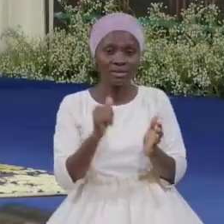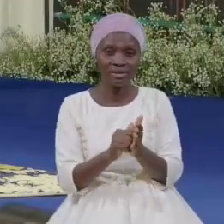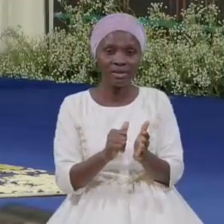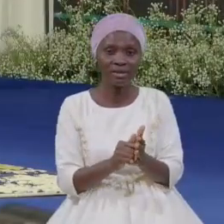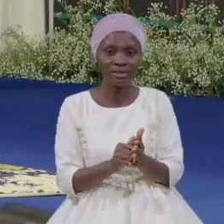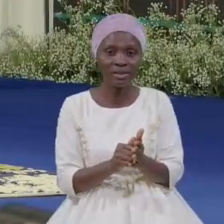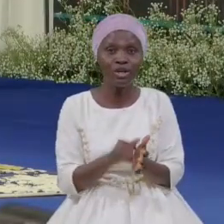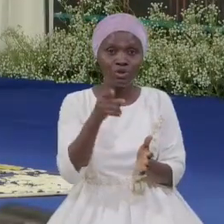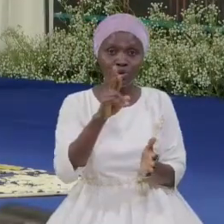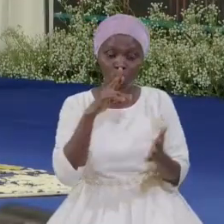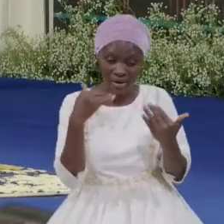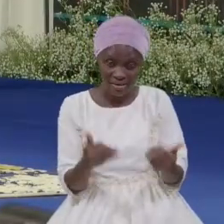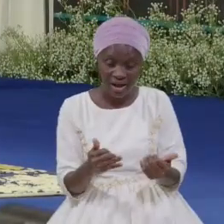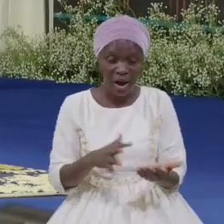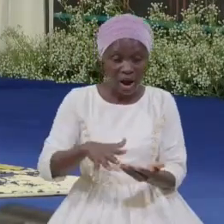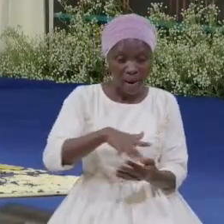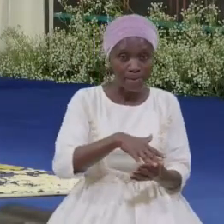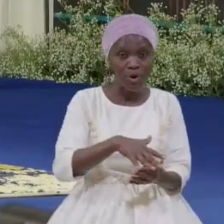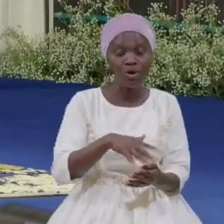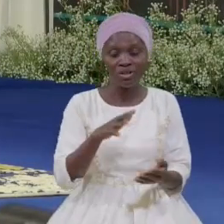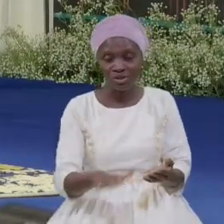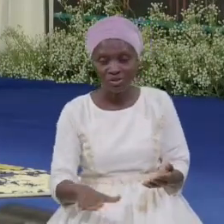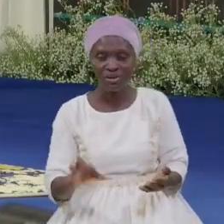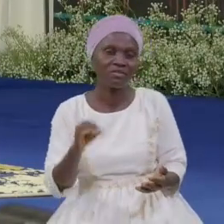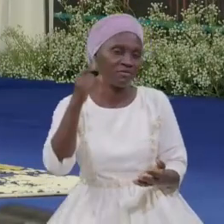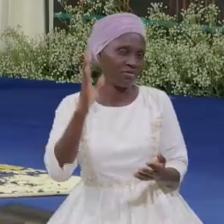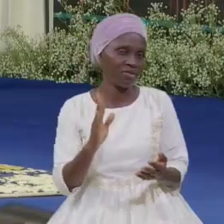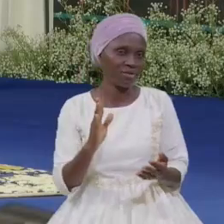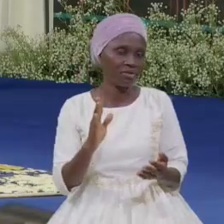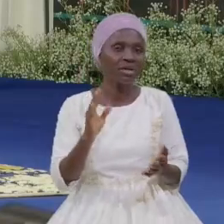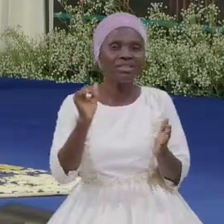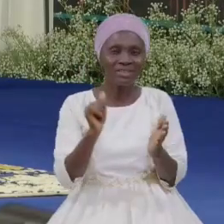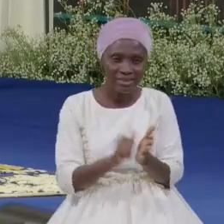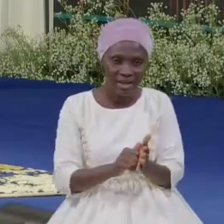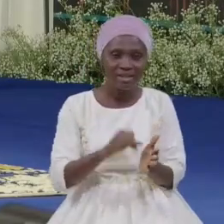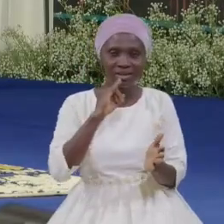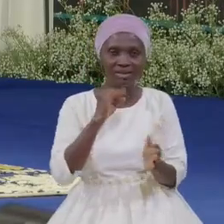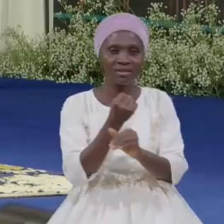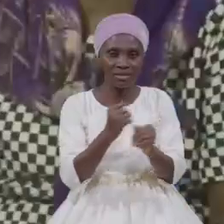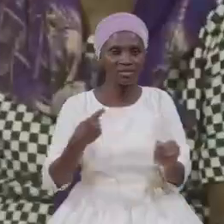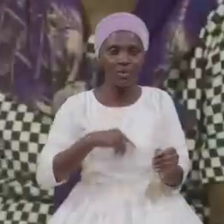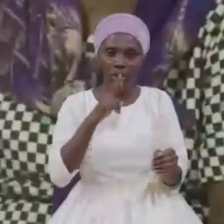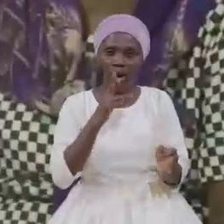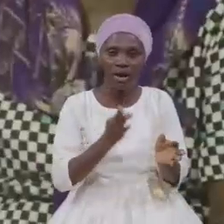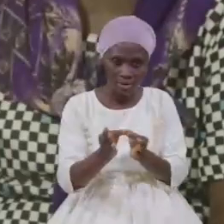of God. That is the salvation we're talking about. And what does it